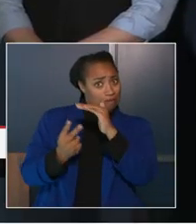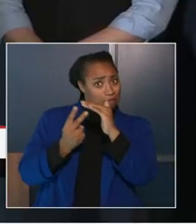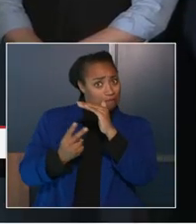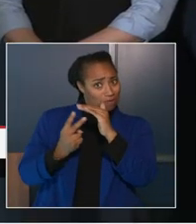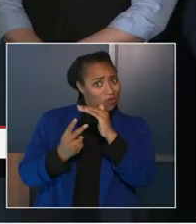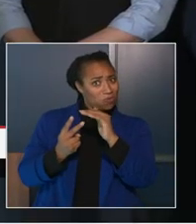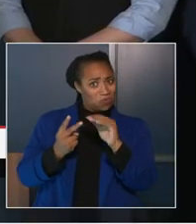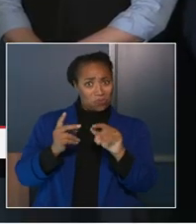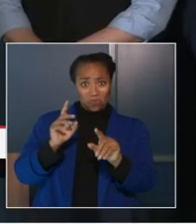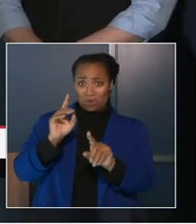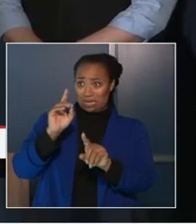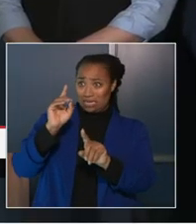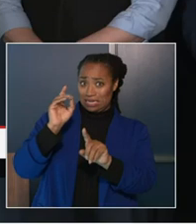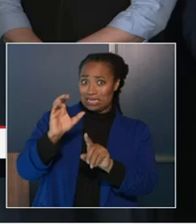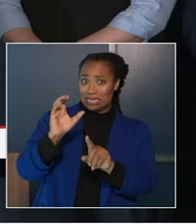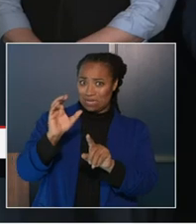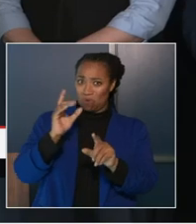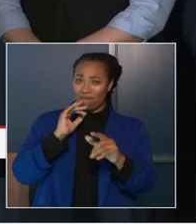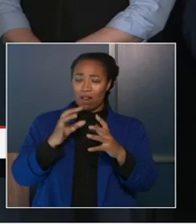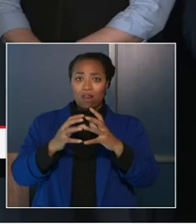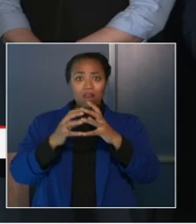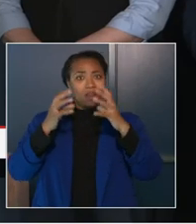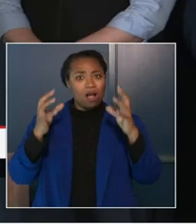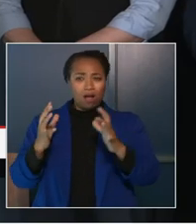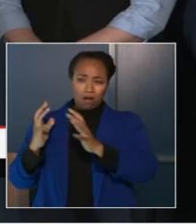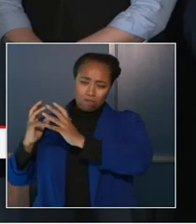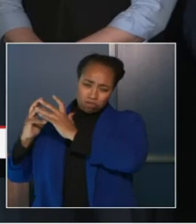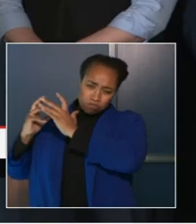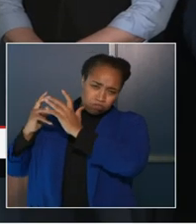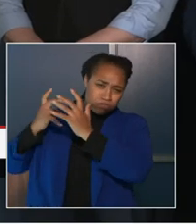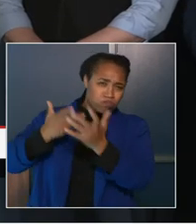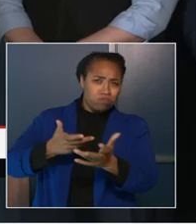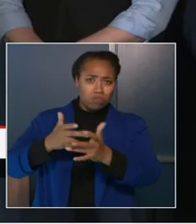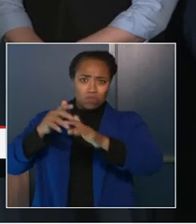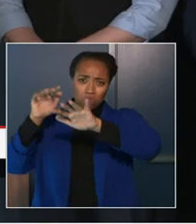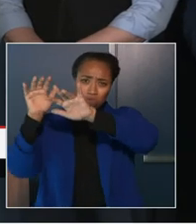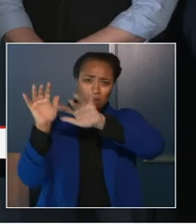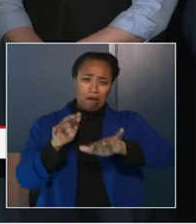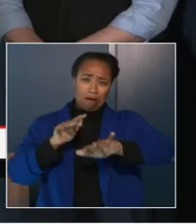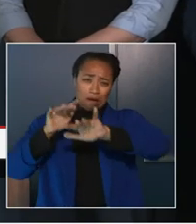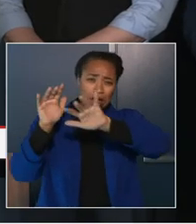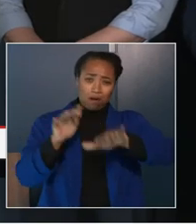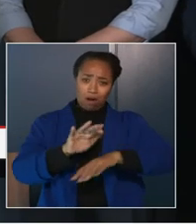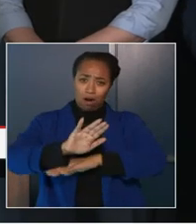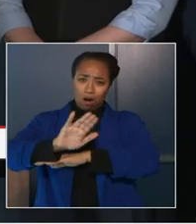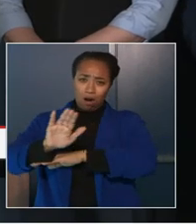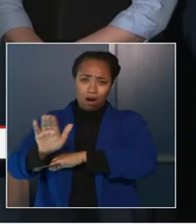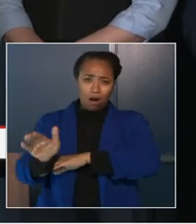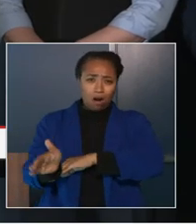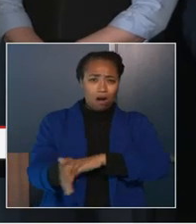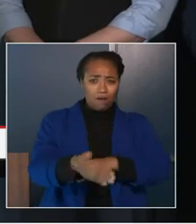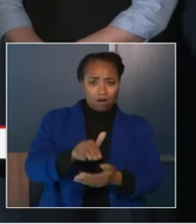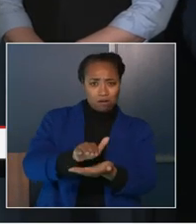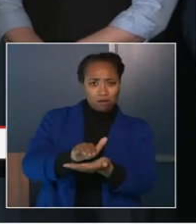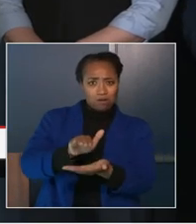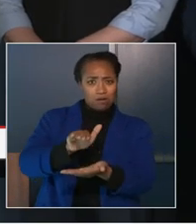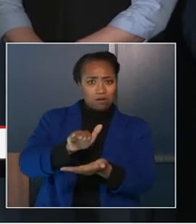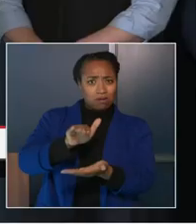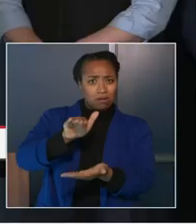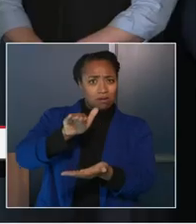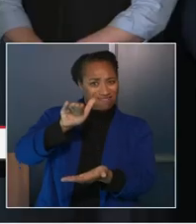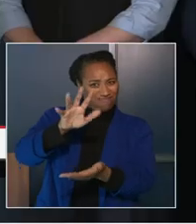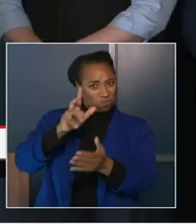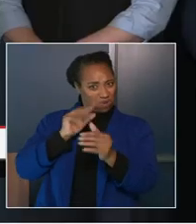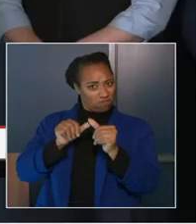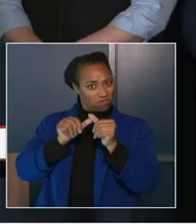significant amount of snow overnight and throughout Monday. So given that